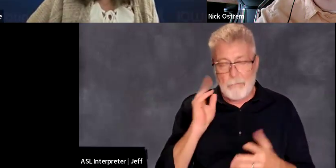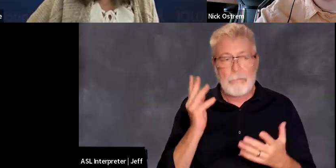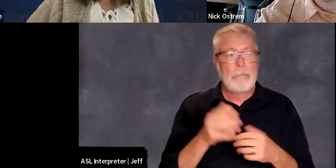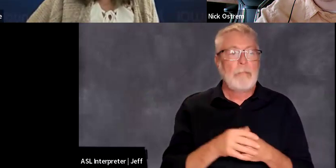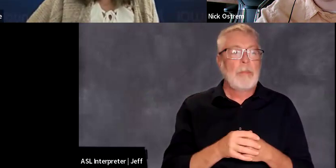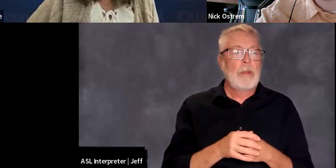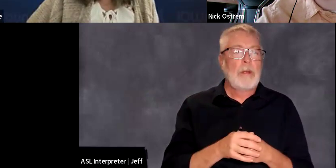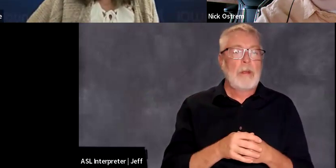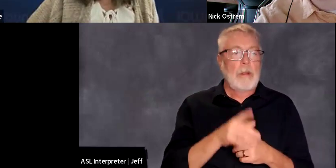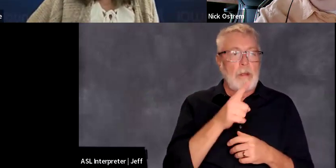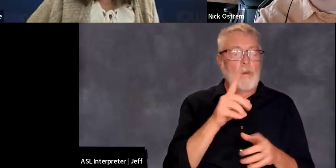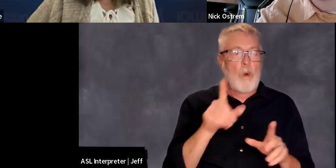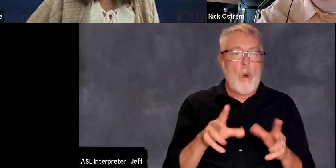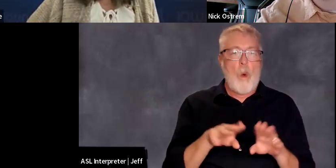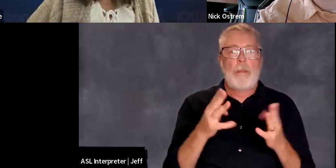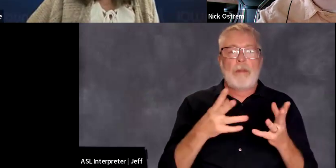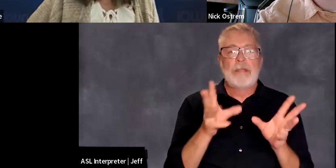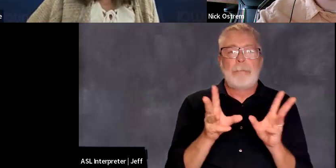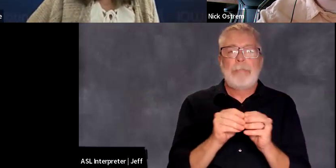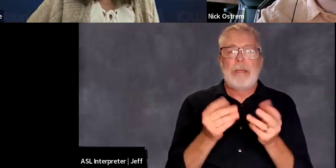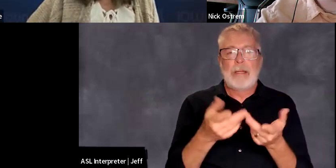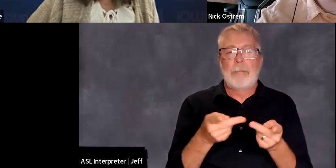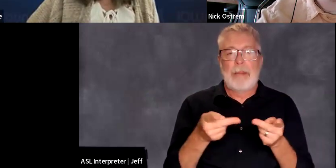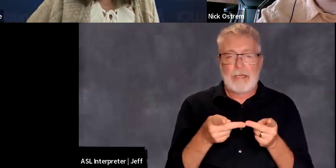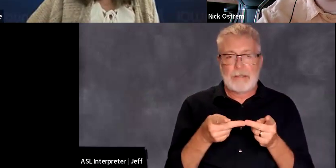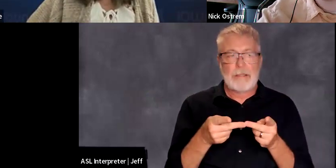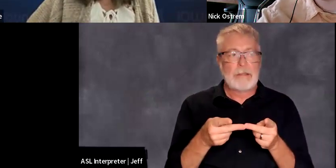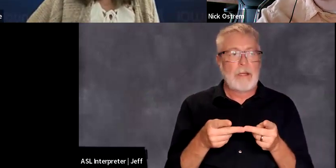to this meeting places page. So we have